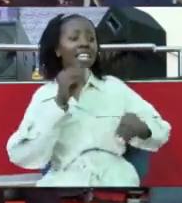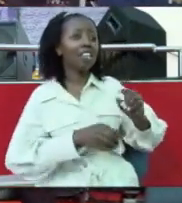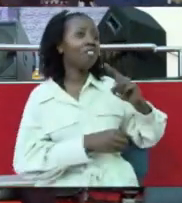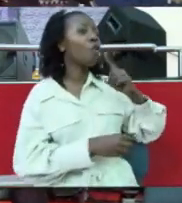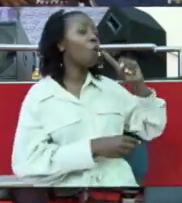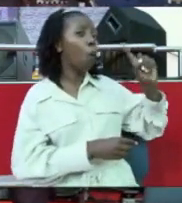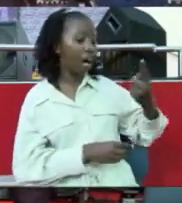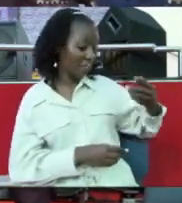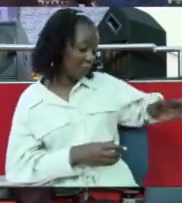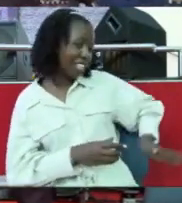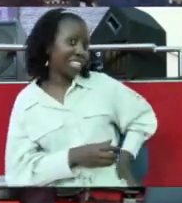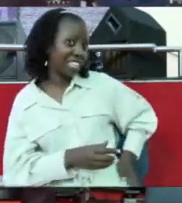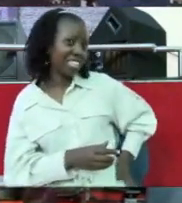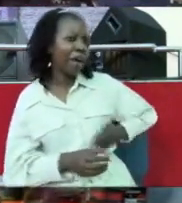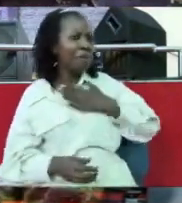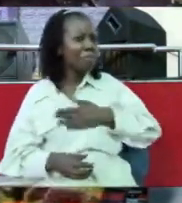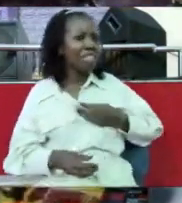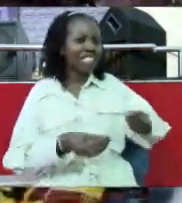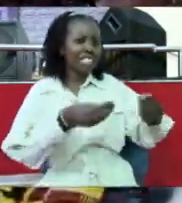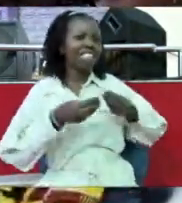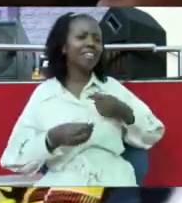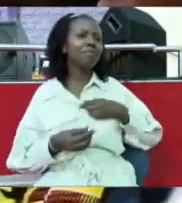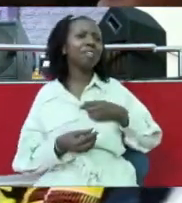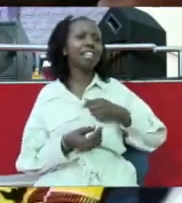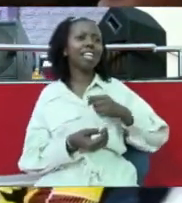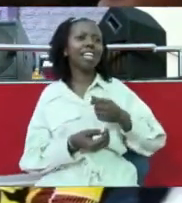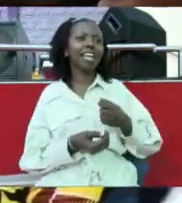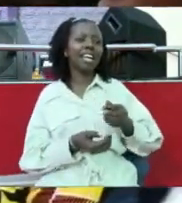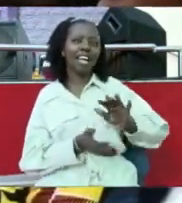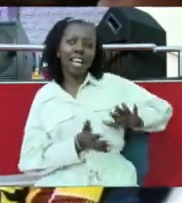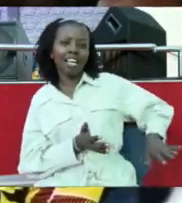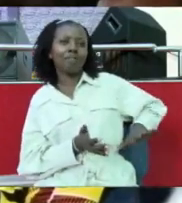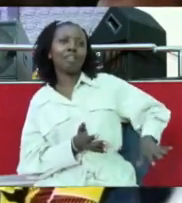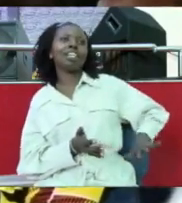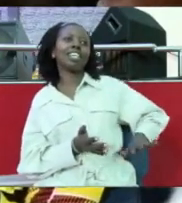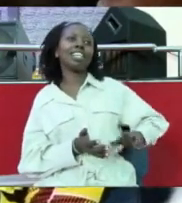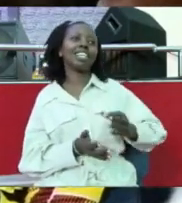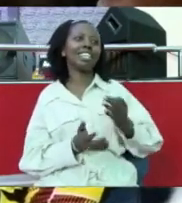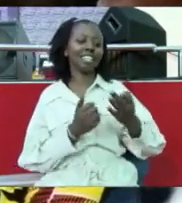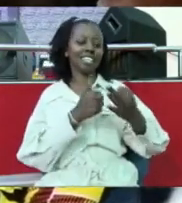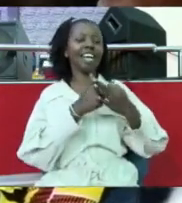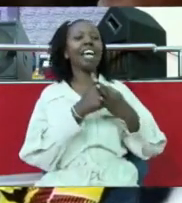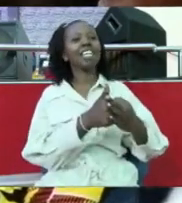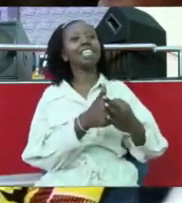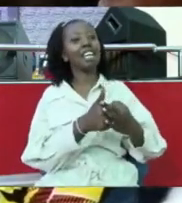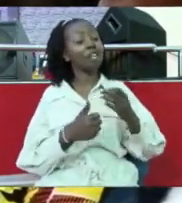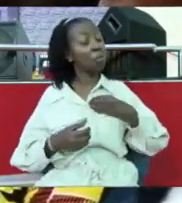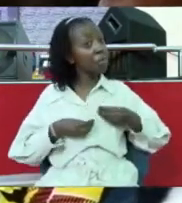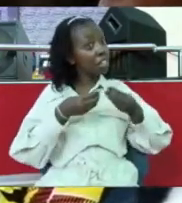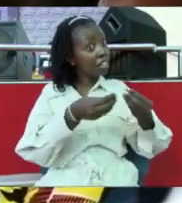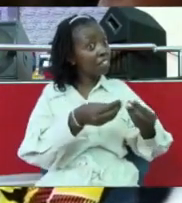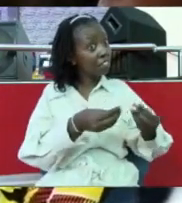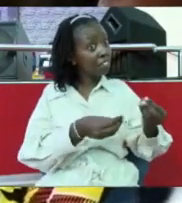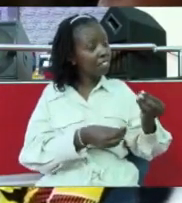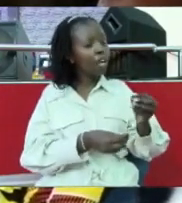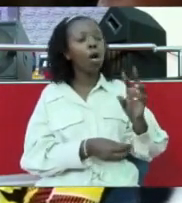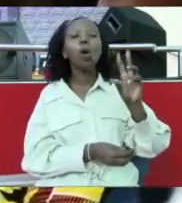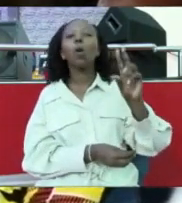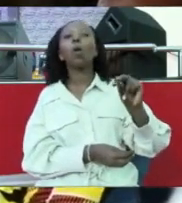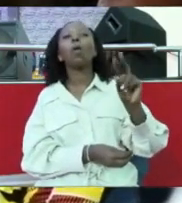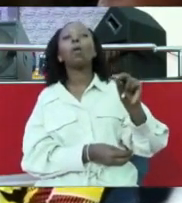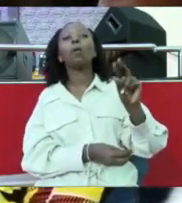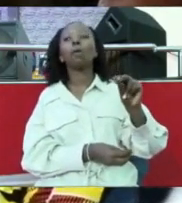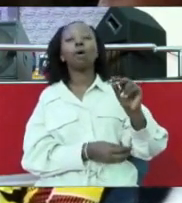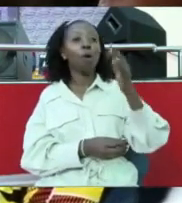get change? Lakini nikachukua 1000 ilikuwa huko. So nipatie masalio yake. Did I give him change? Je, nilimpatia